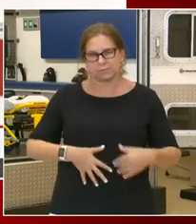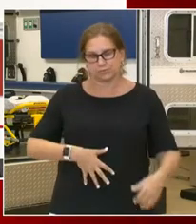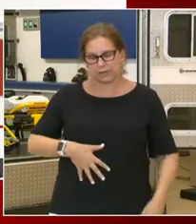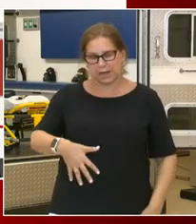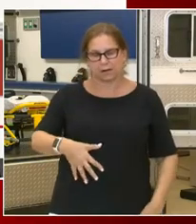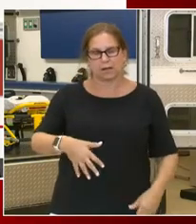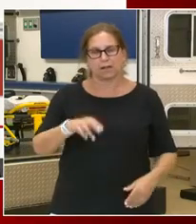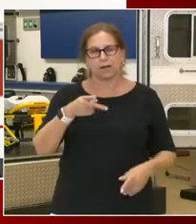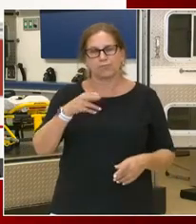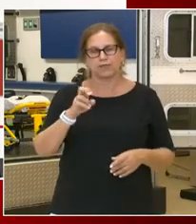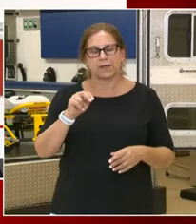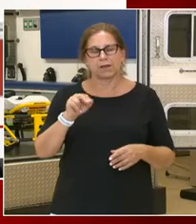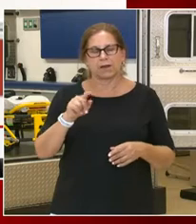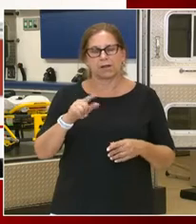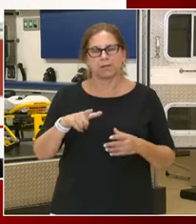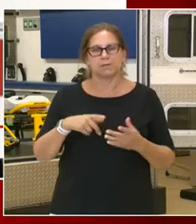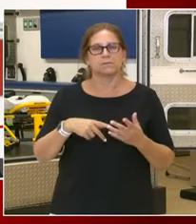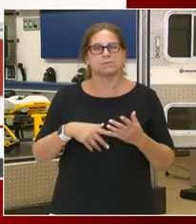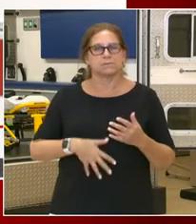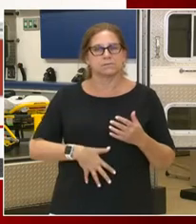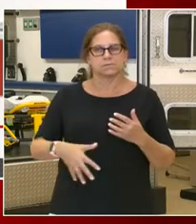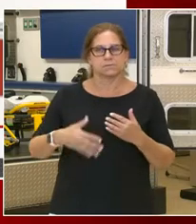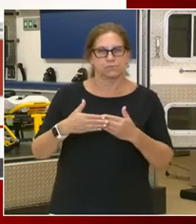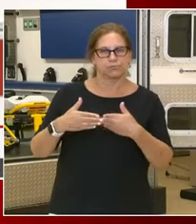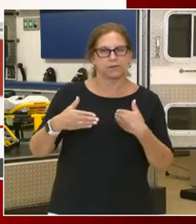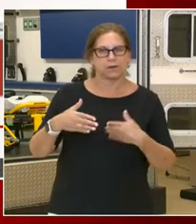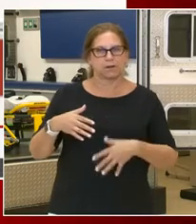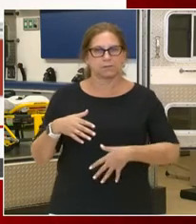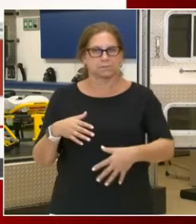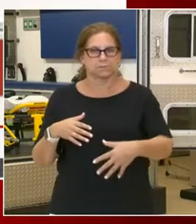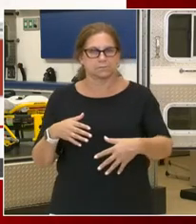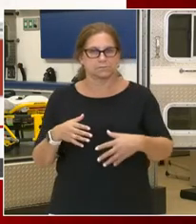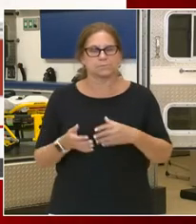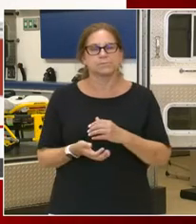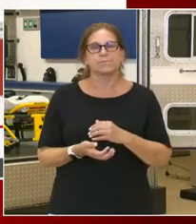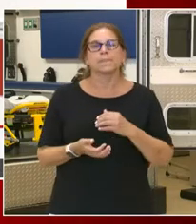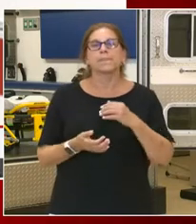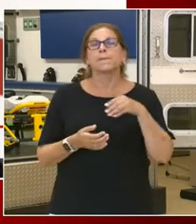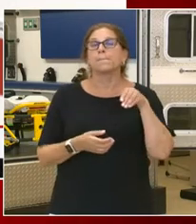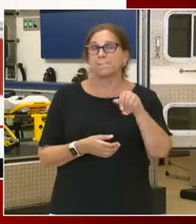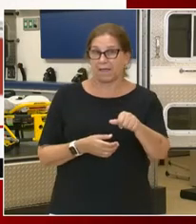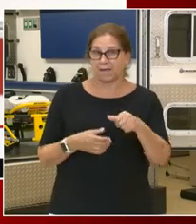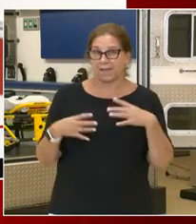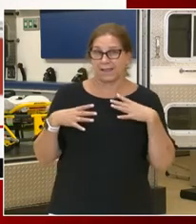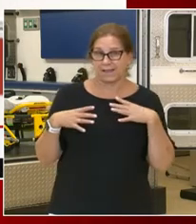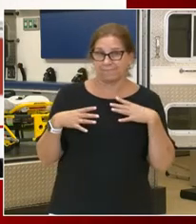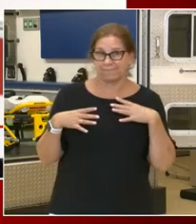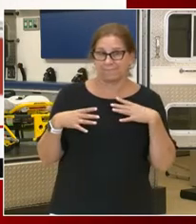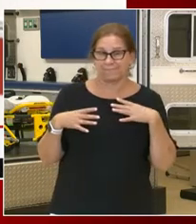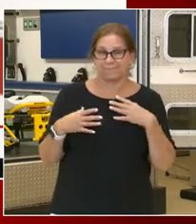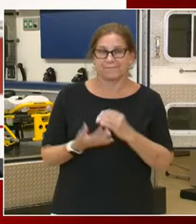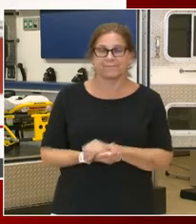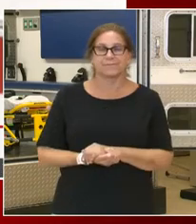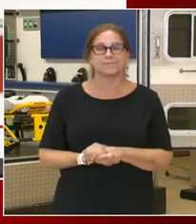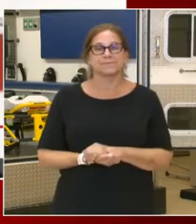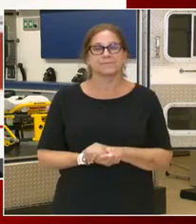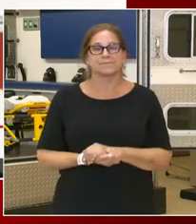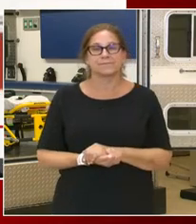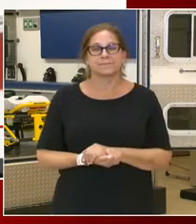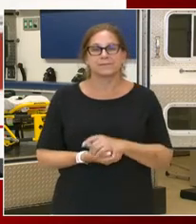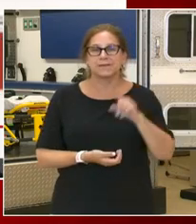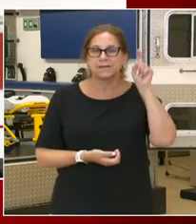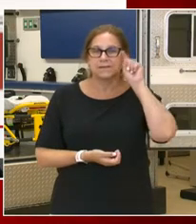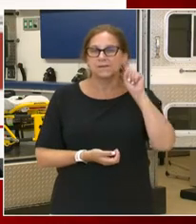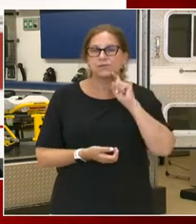days that they have to that they have available to take for leave, and a sexual abuse, domestic